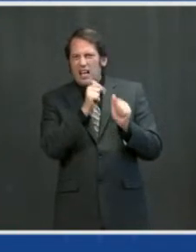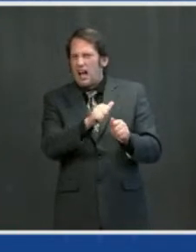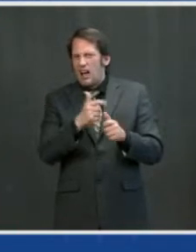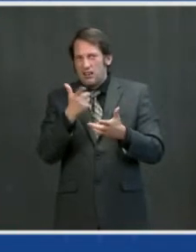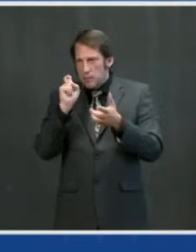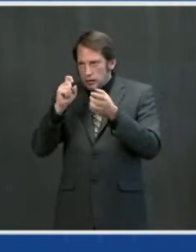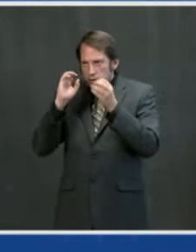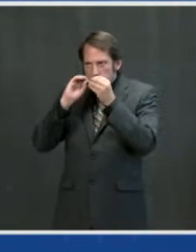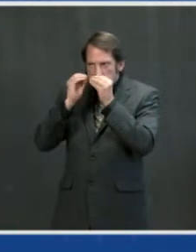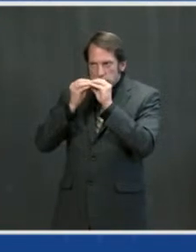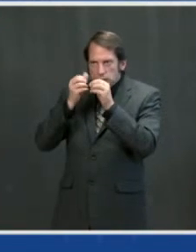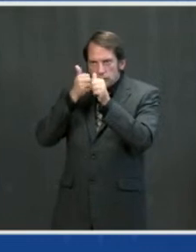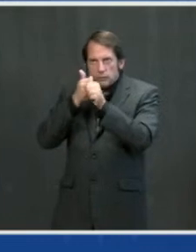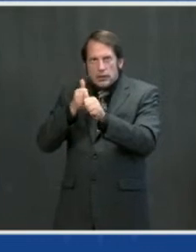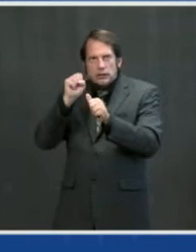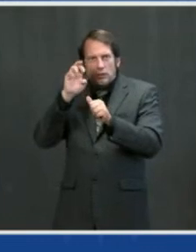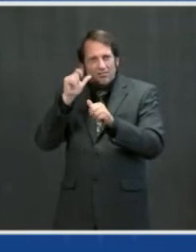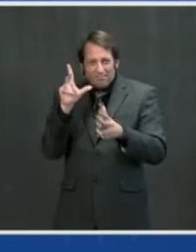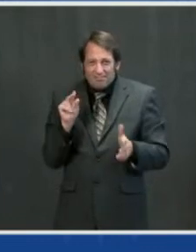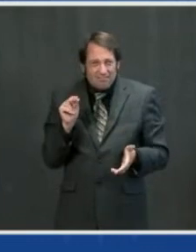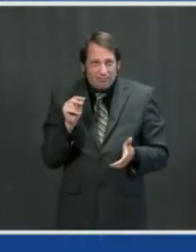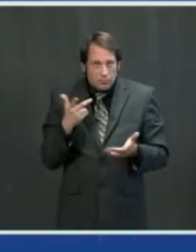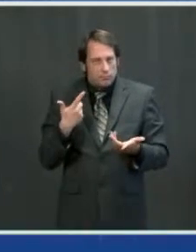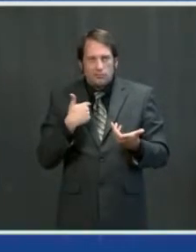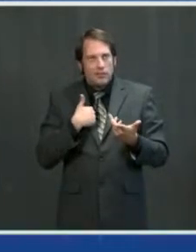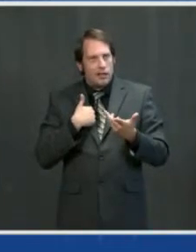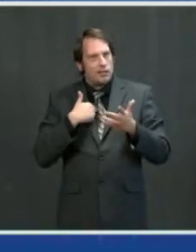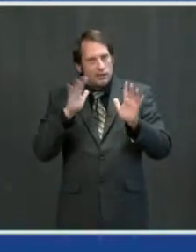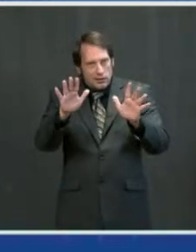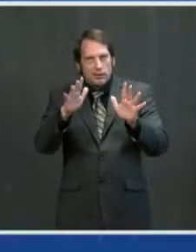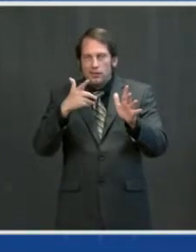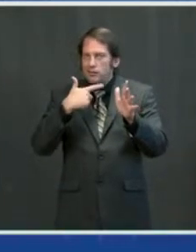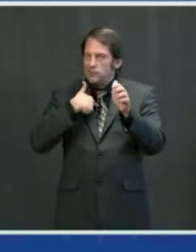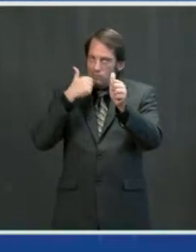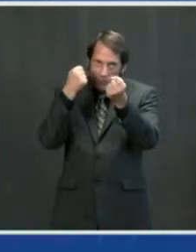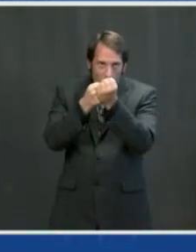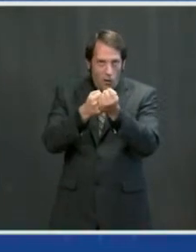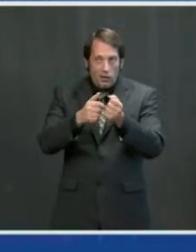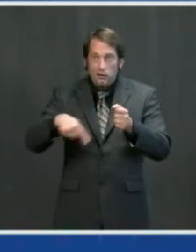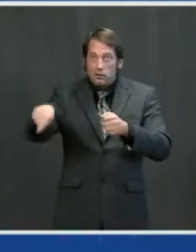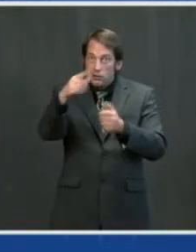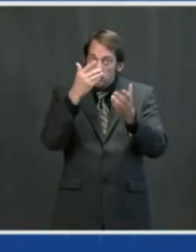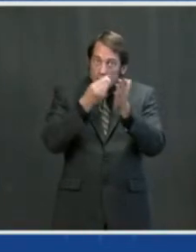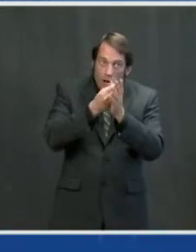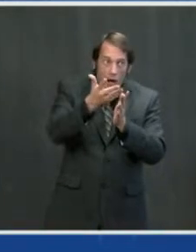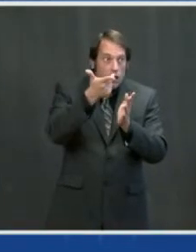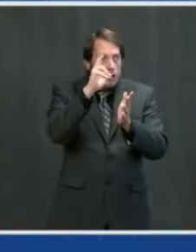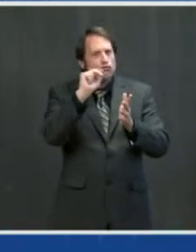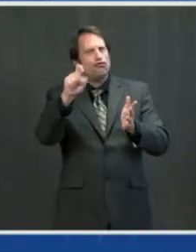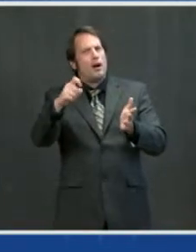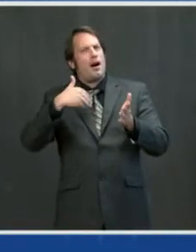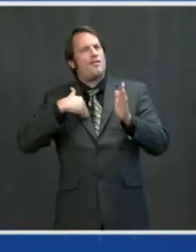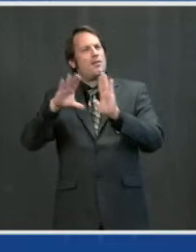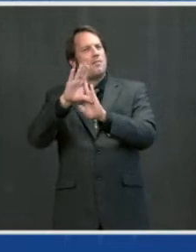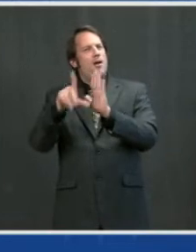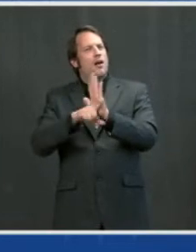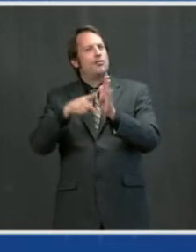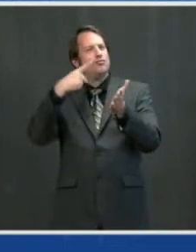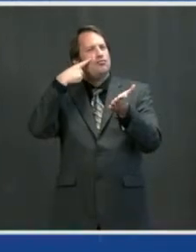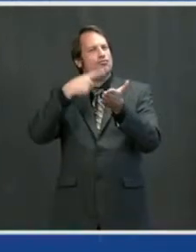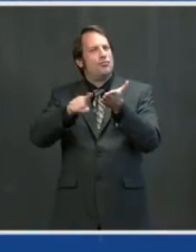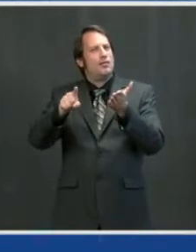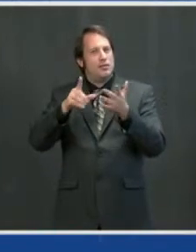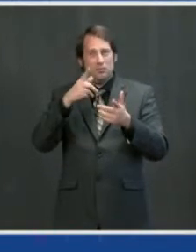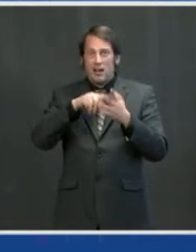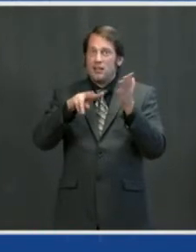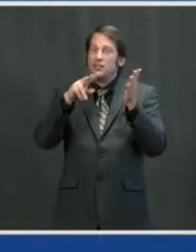the universal background checks, which I continue to push. The Congress has to step up and act. The Senate has to act. And I